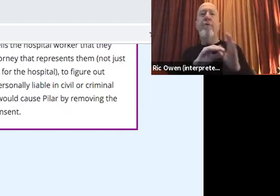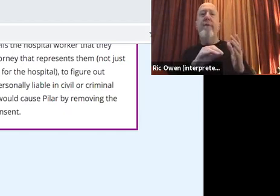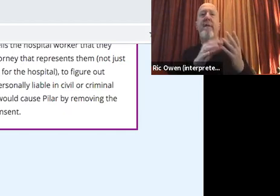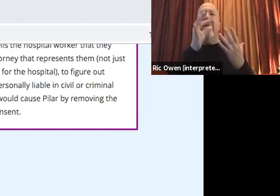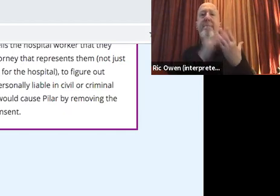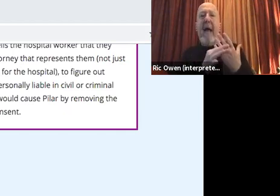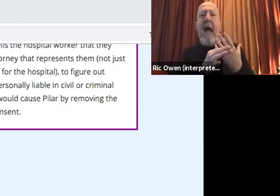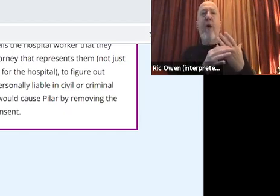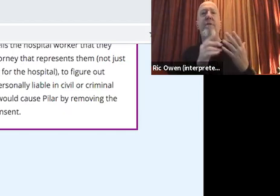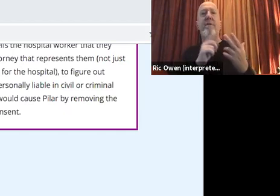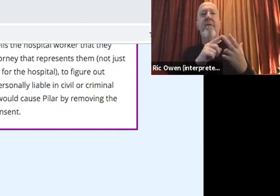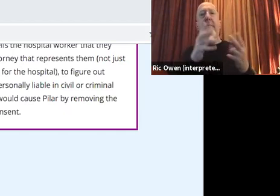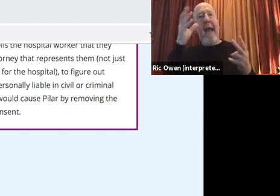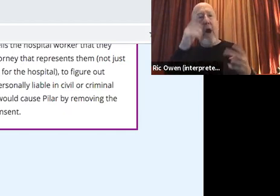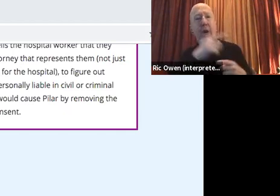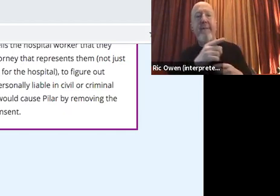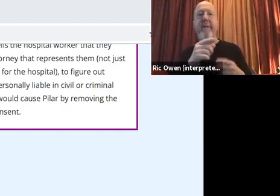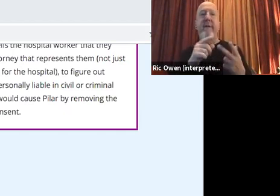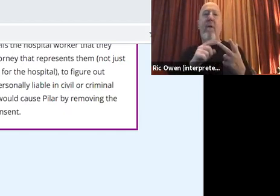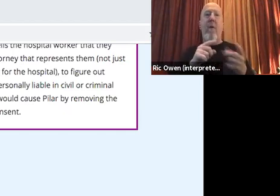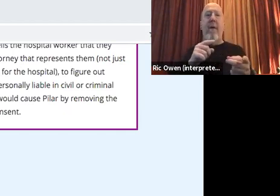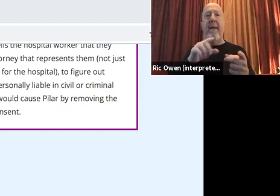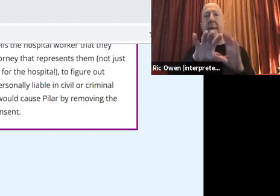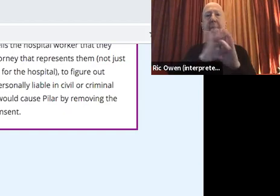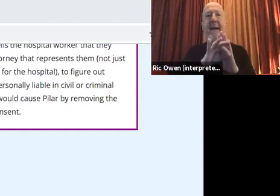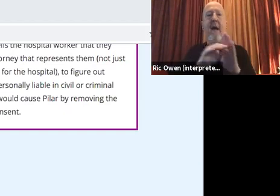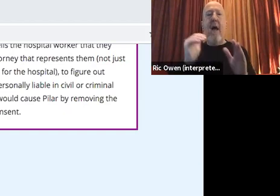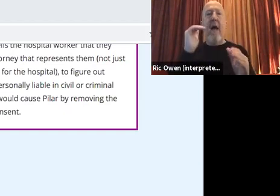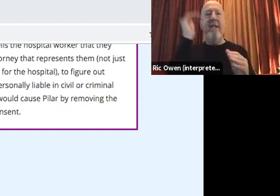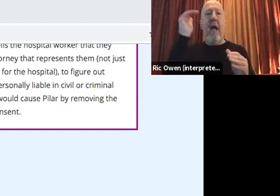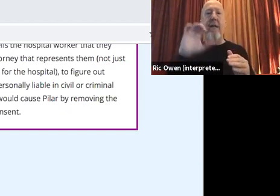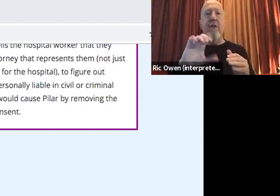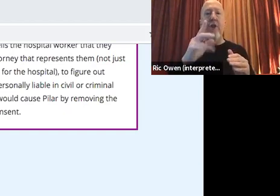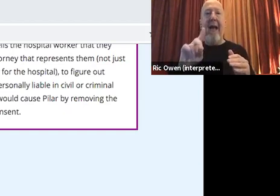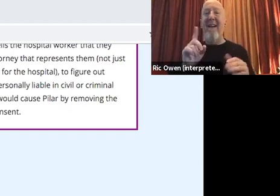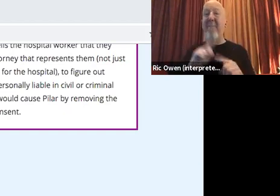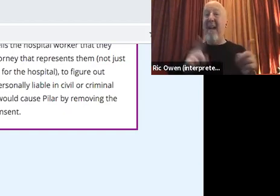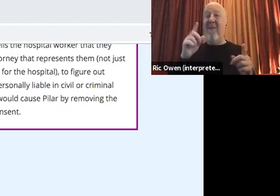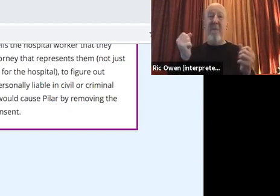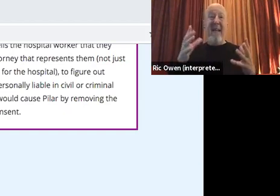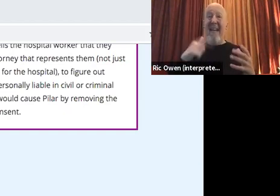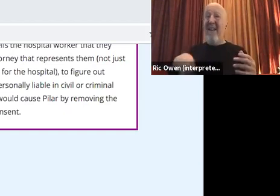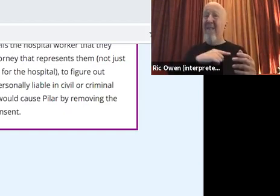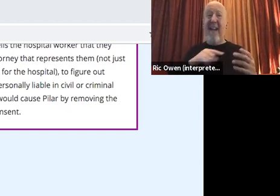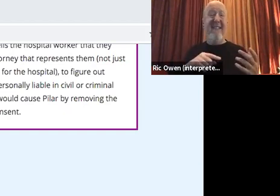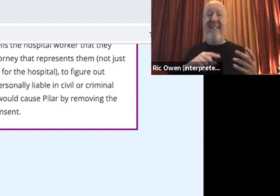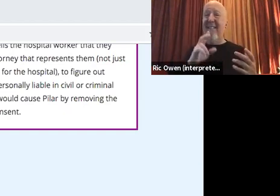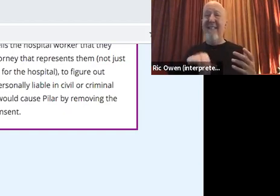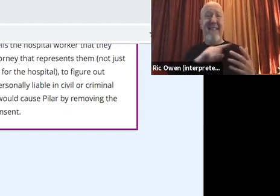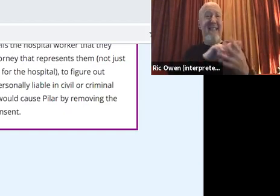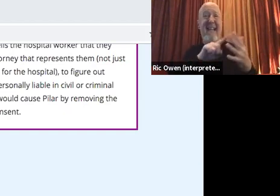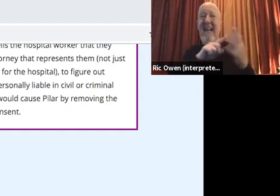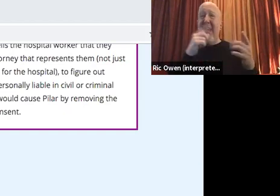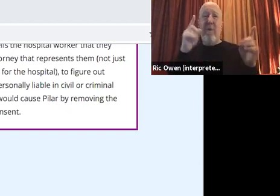of our communities, that doesn't work so well. So for example, many of us rely more on aunties or cousins or